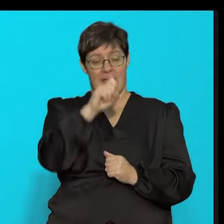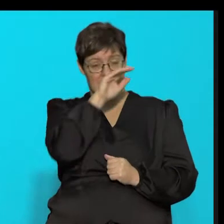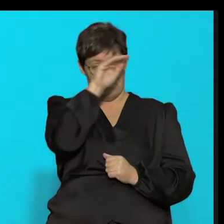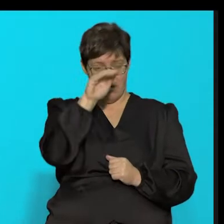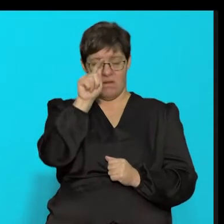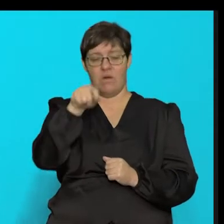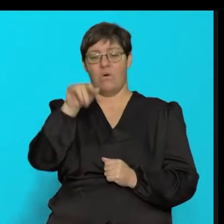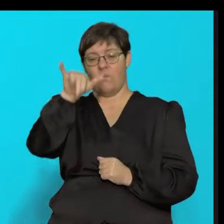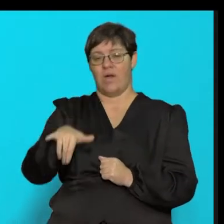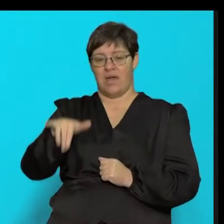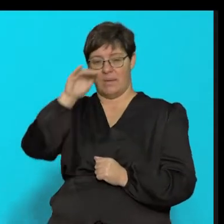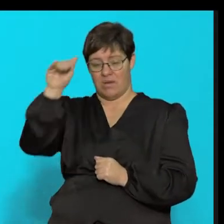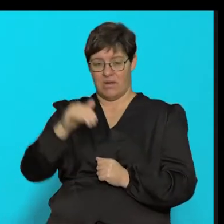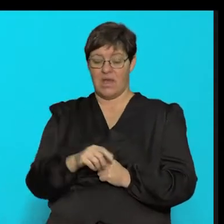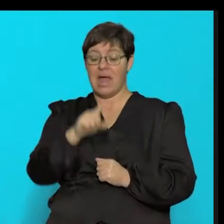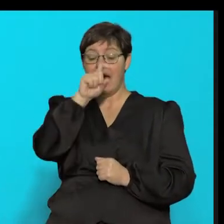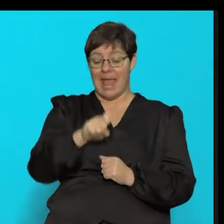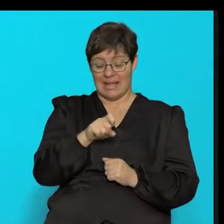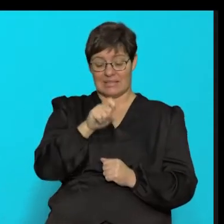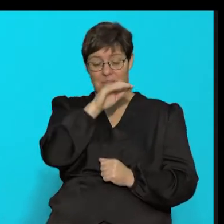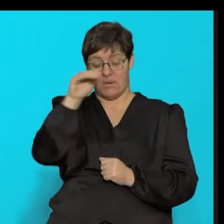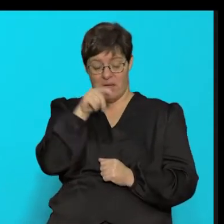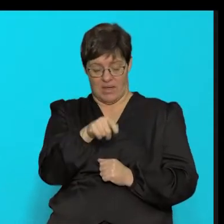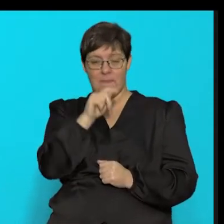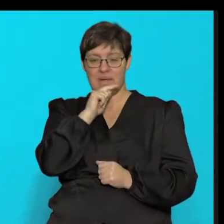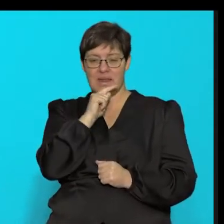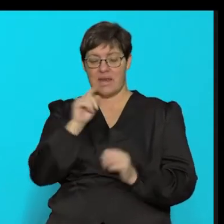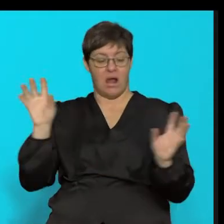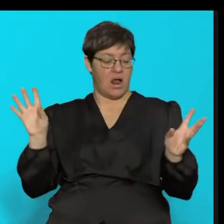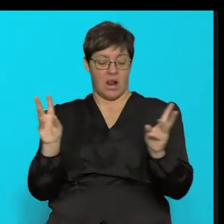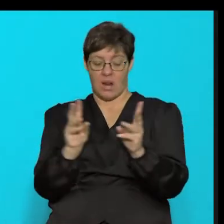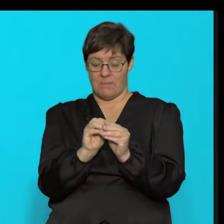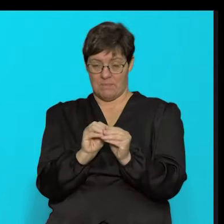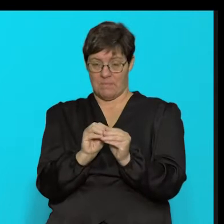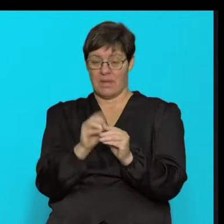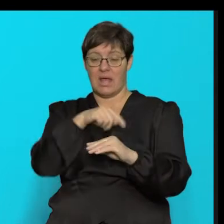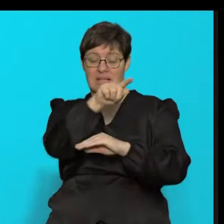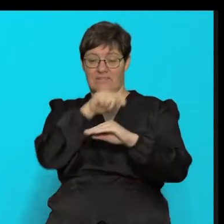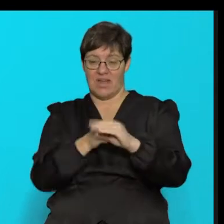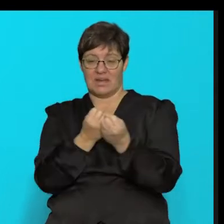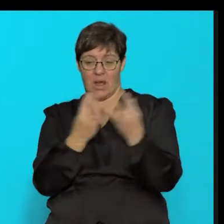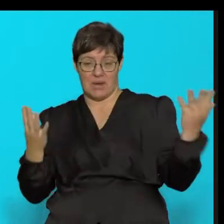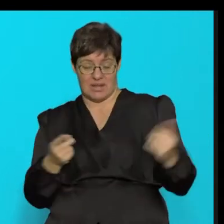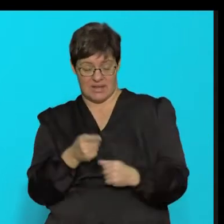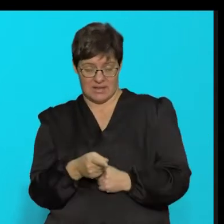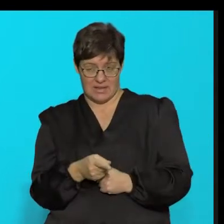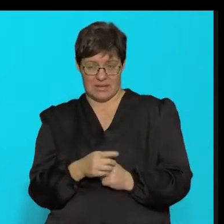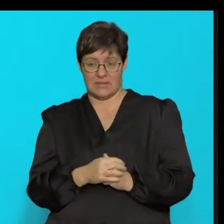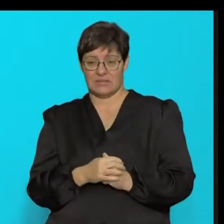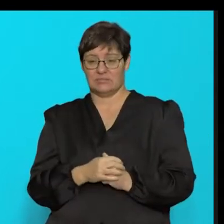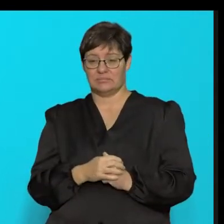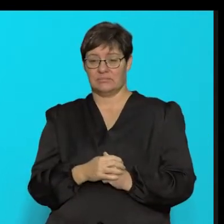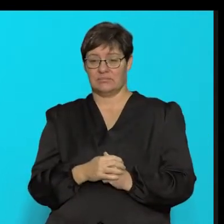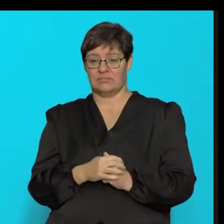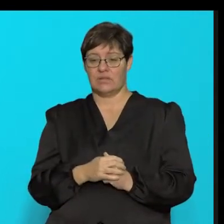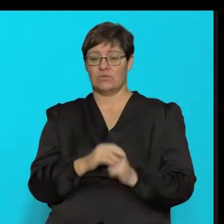bar, y bar. The x bar, this point is by the average by,